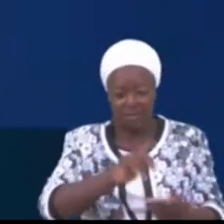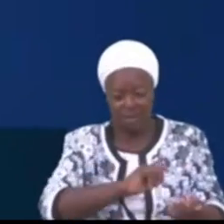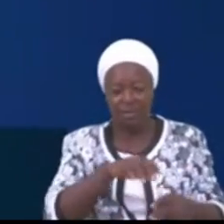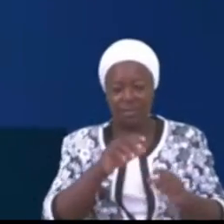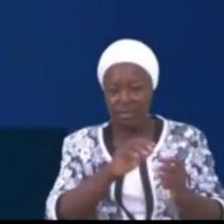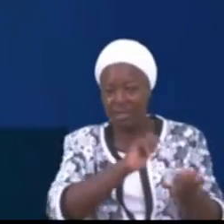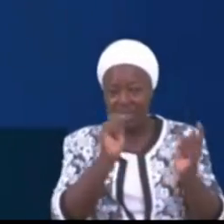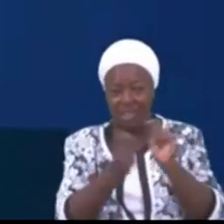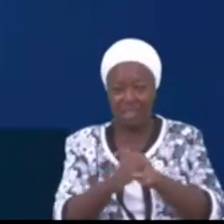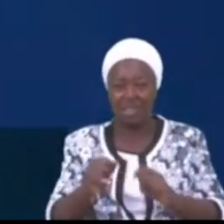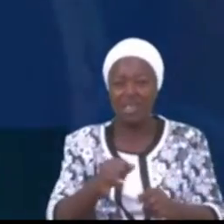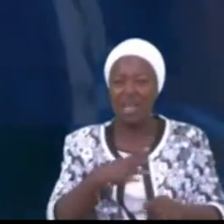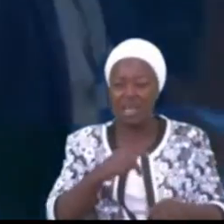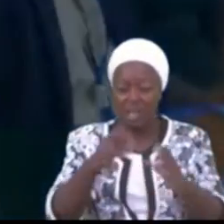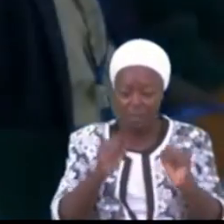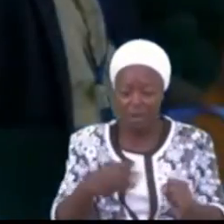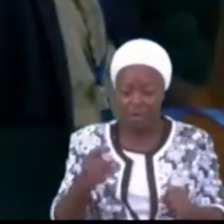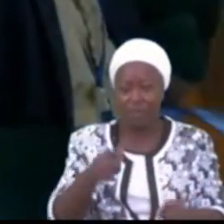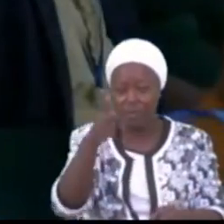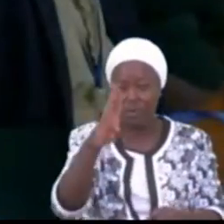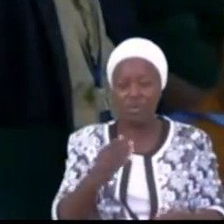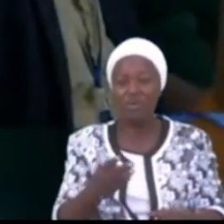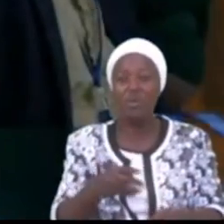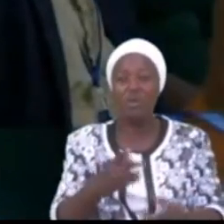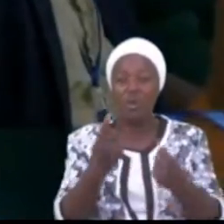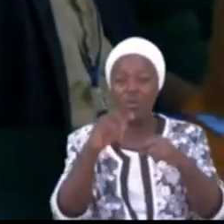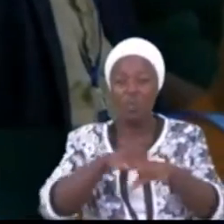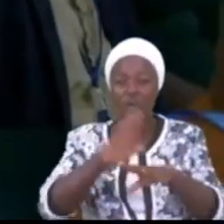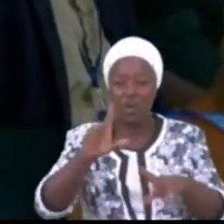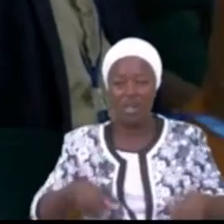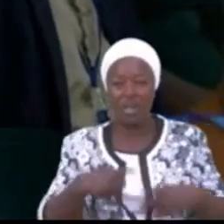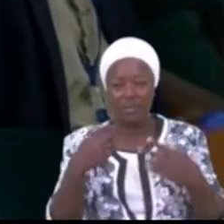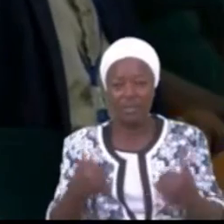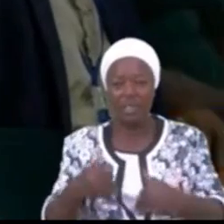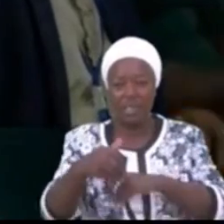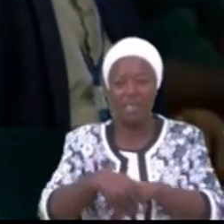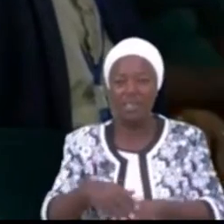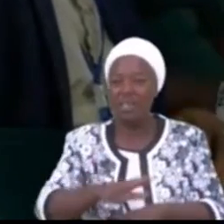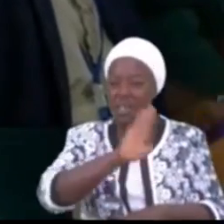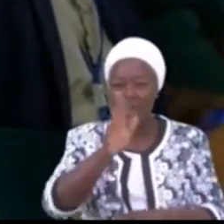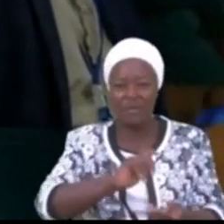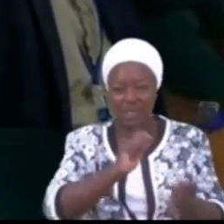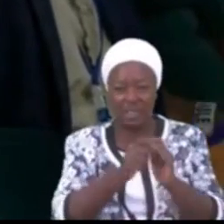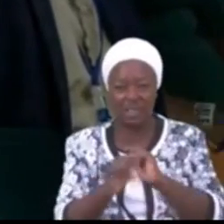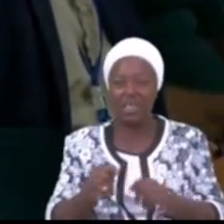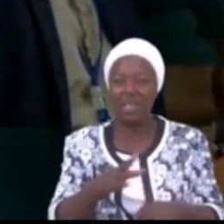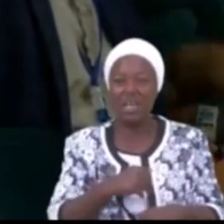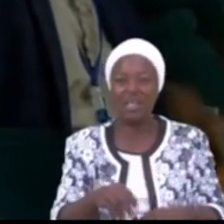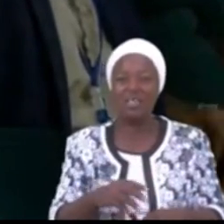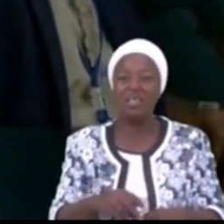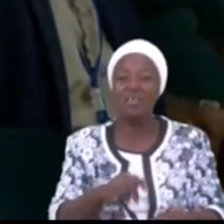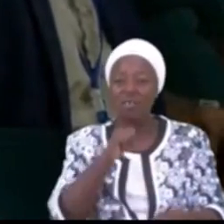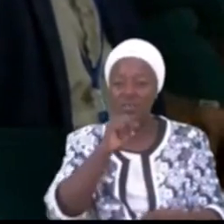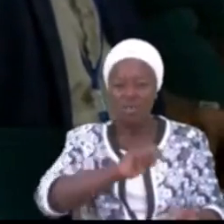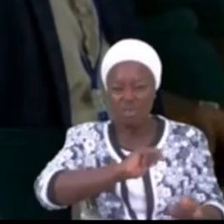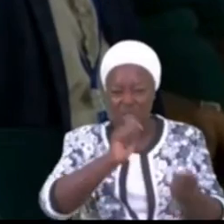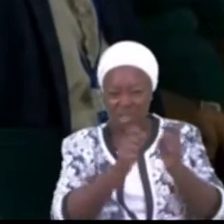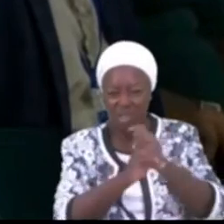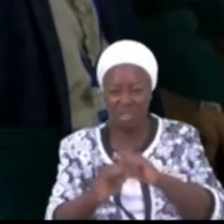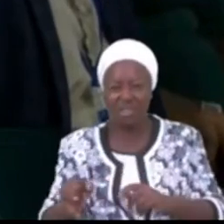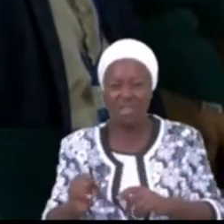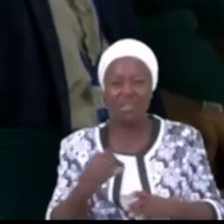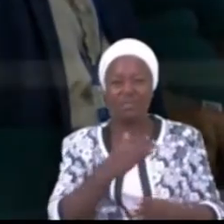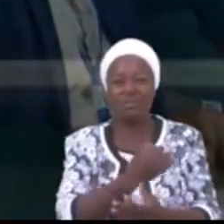God coming upon your life tonight, irreversible. Number two, irreversible emancipation.